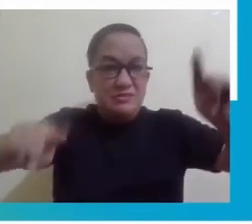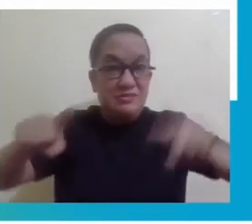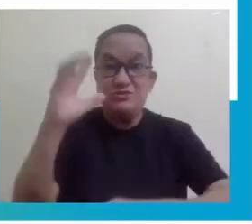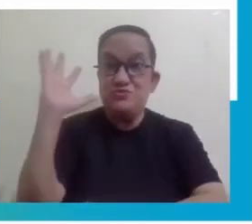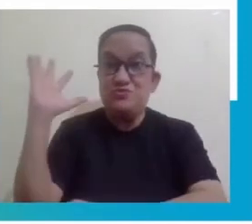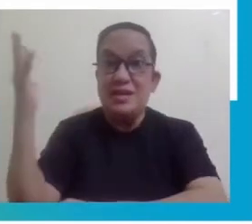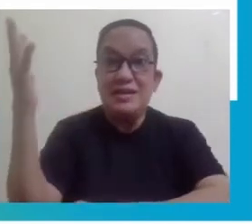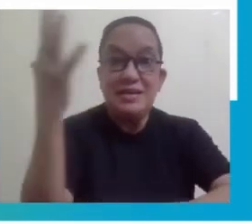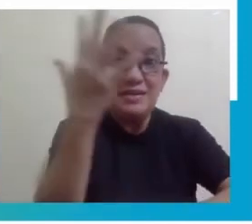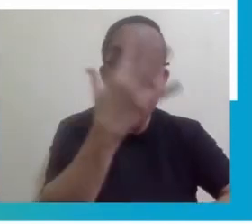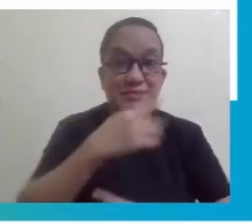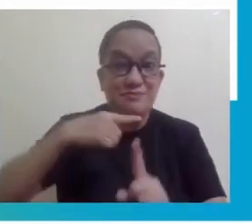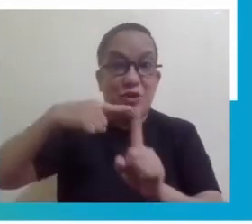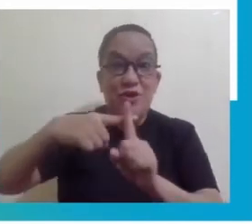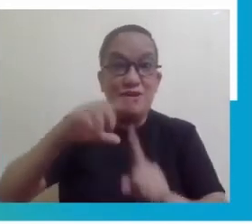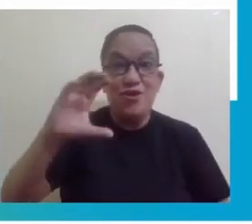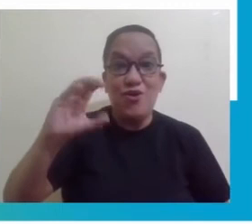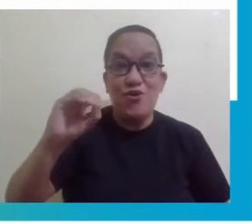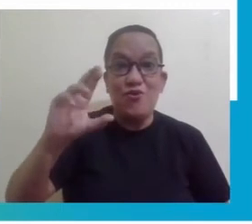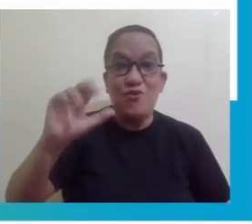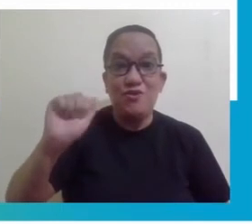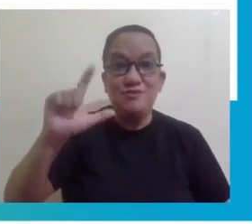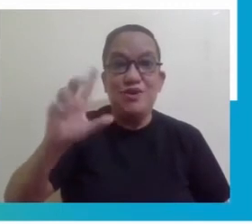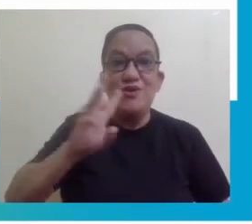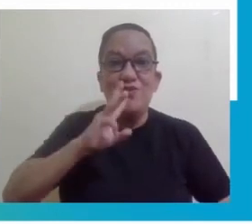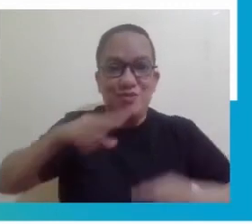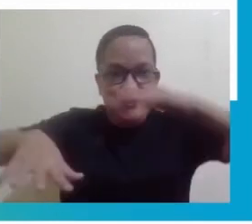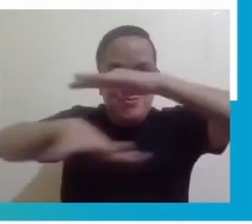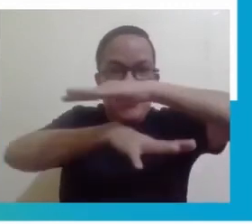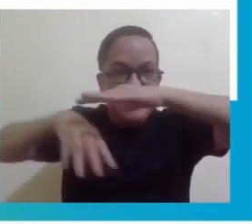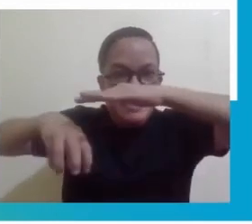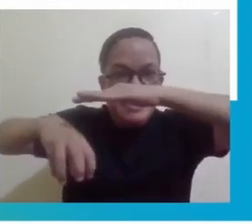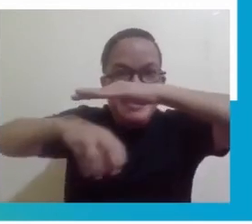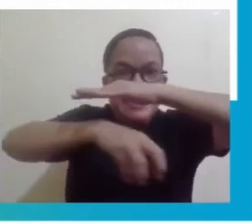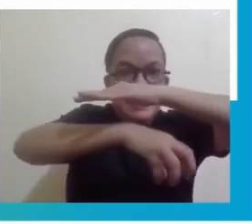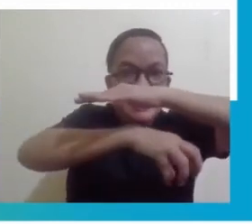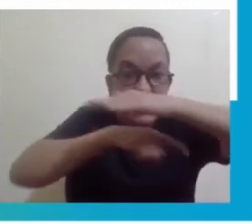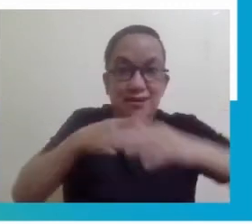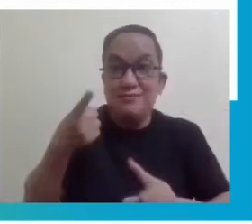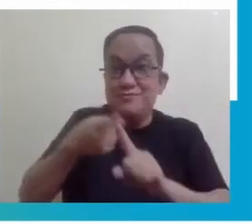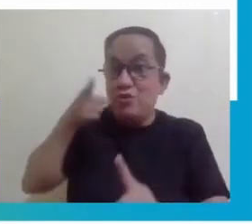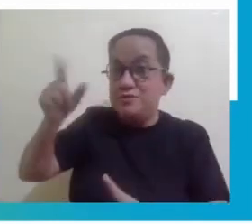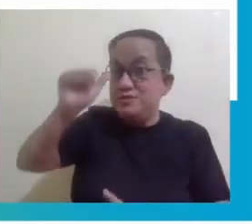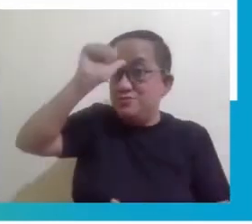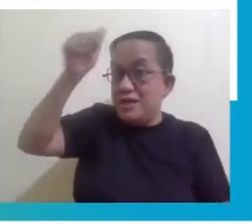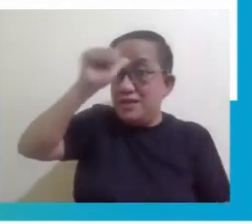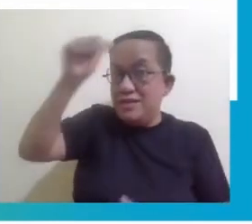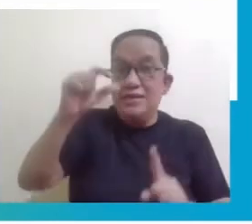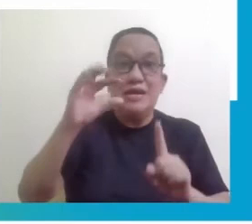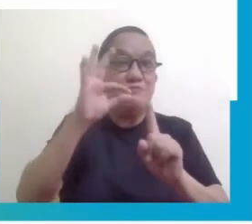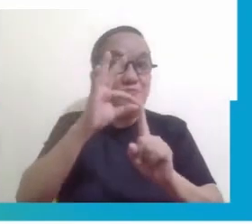on Indonesia, Pakistan, and the Pacific. On blue finance, ADB has developed an ocean finance